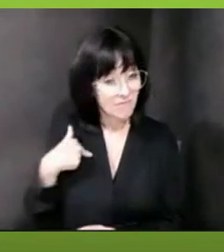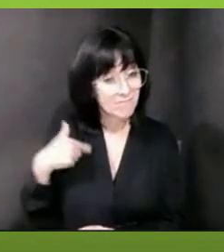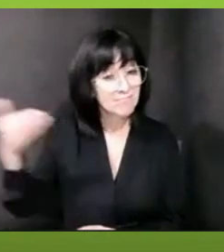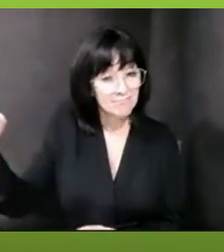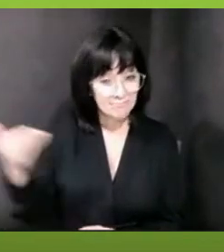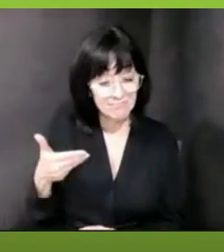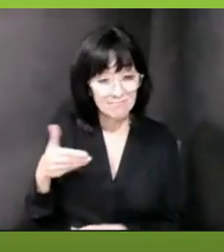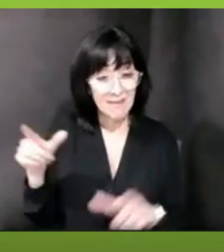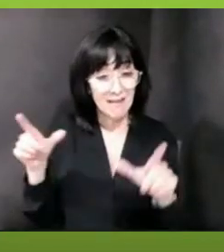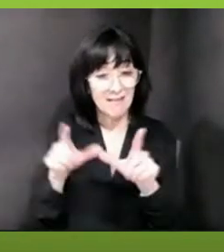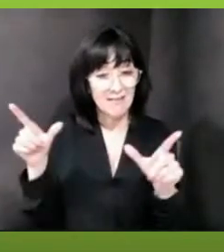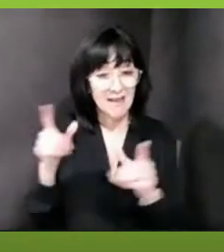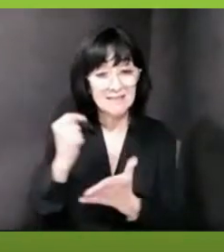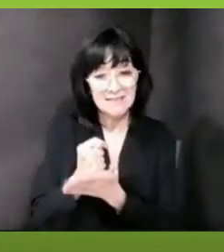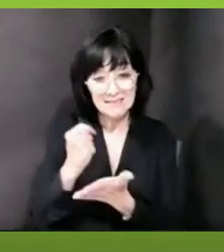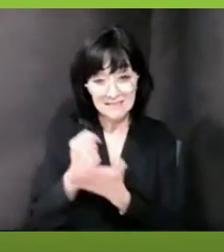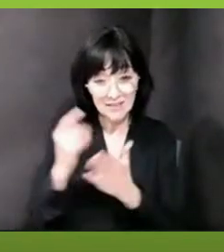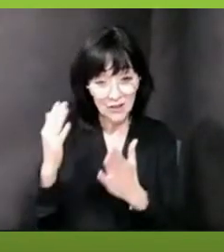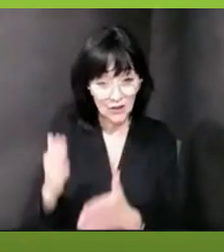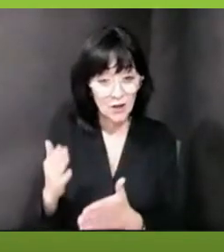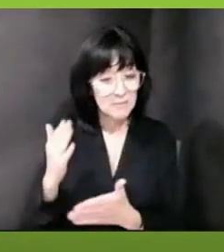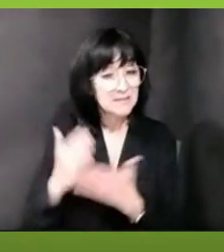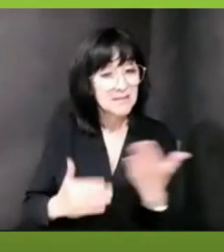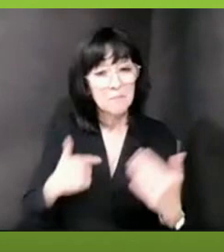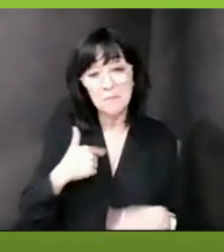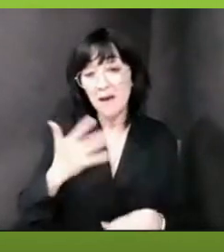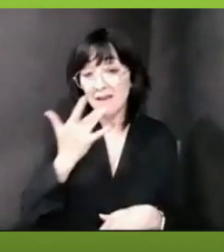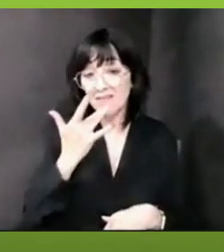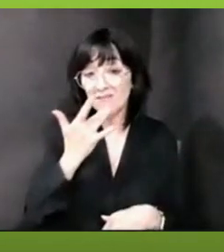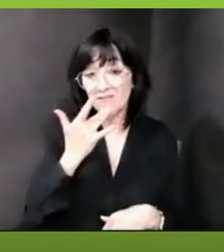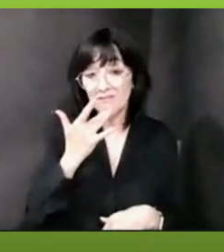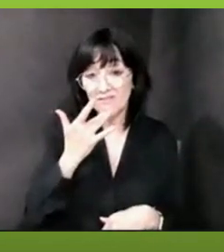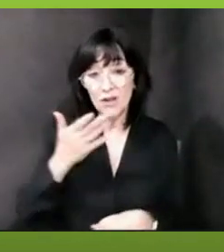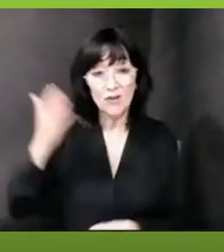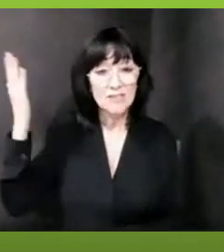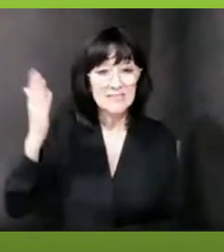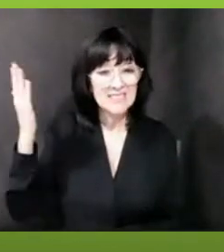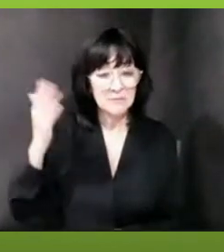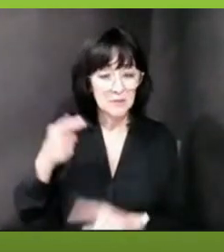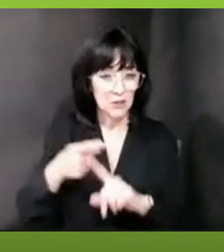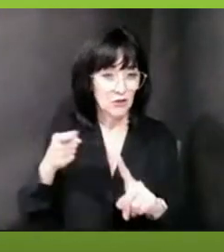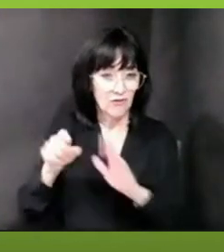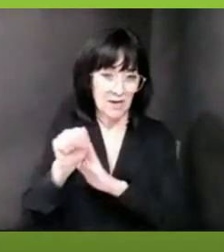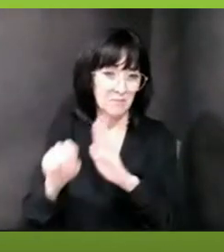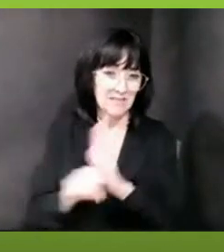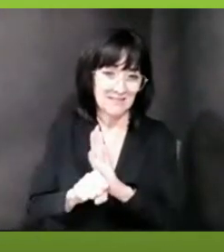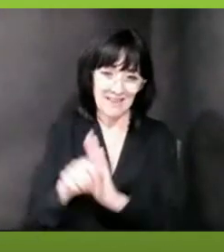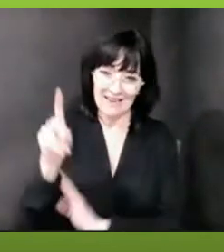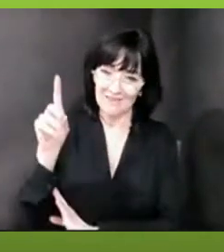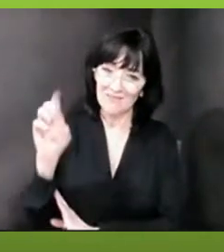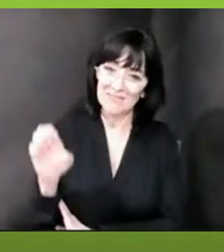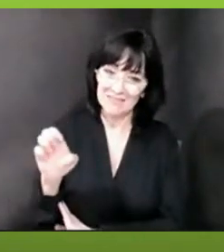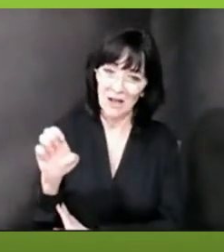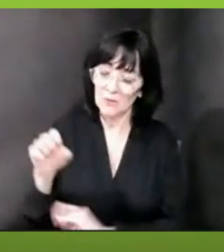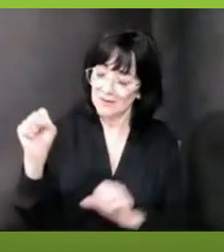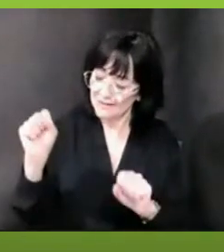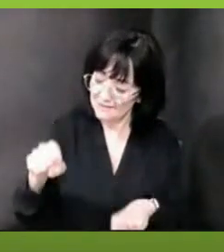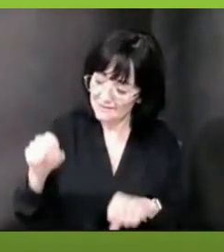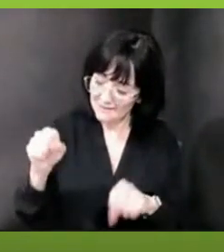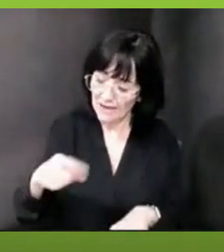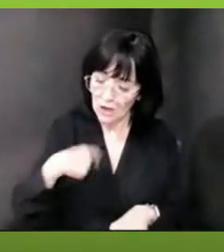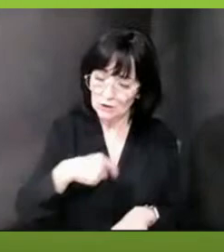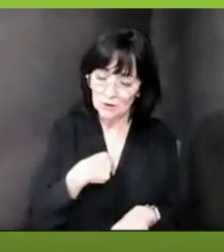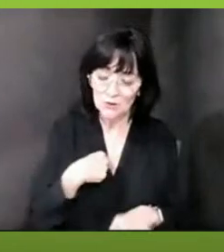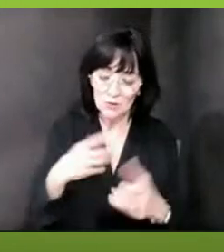And some of my favorite speakers have just been other youth from the state of Delaware, because as much as we love to talk about our own